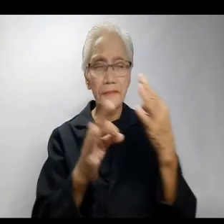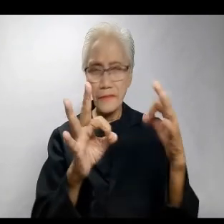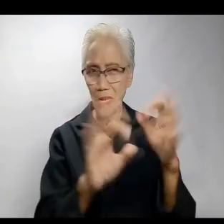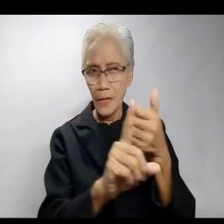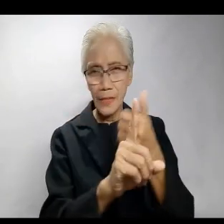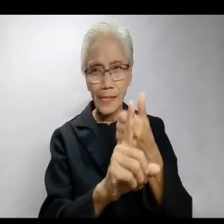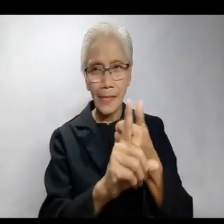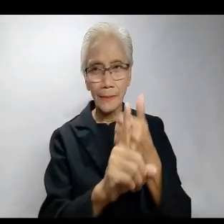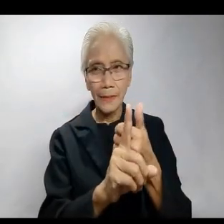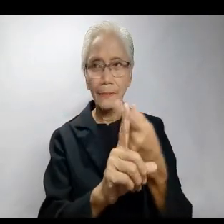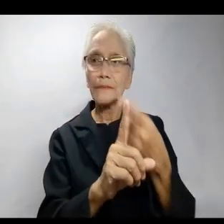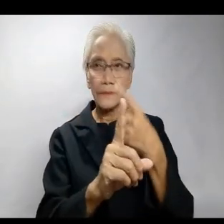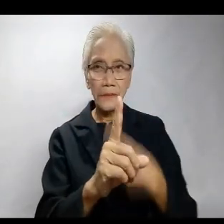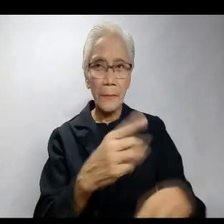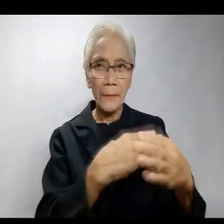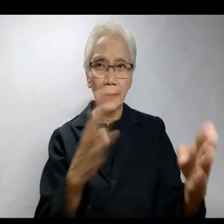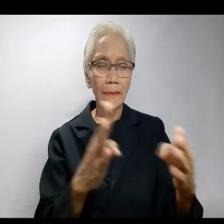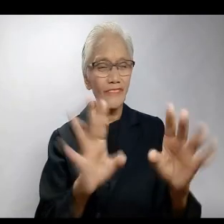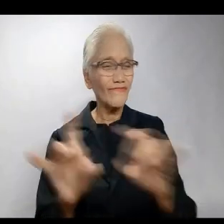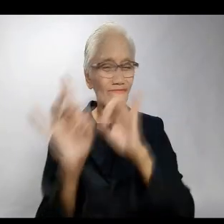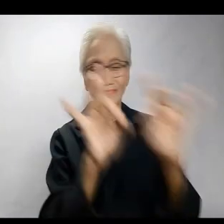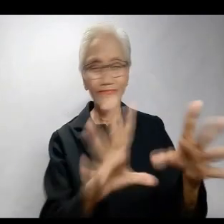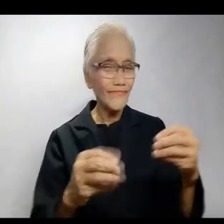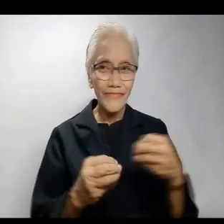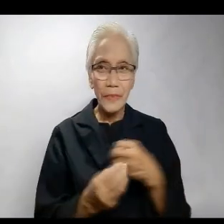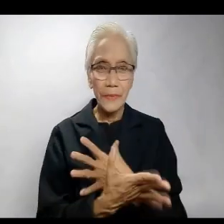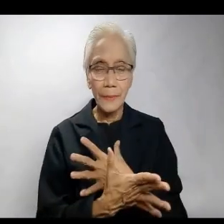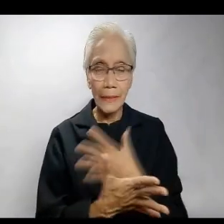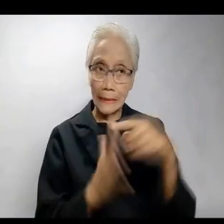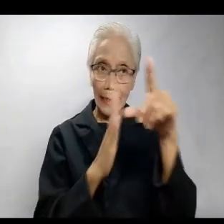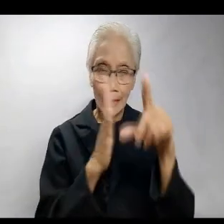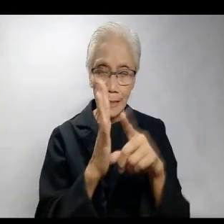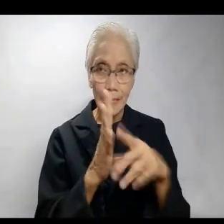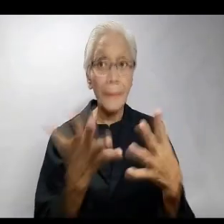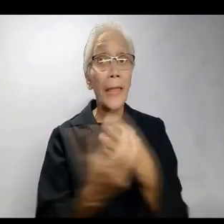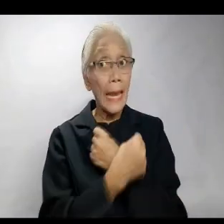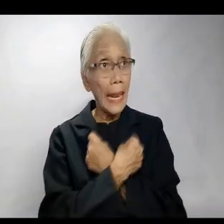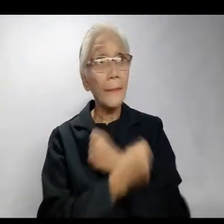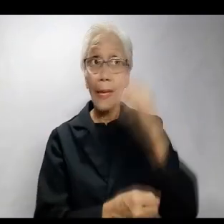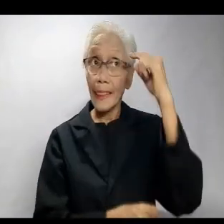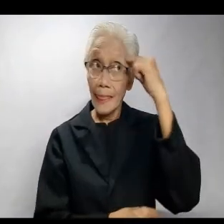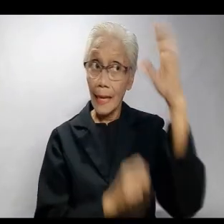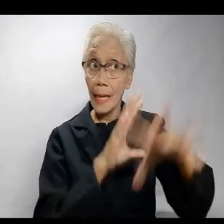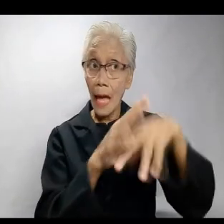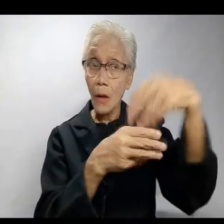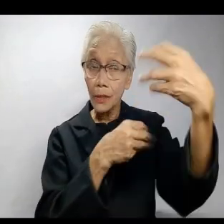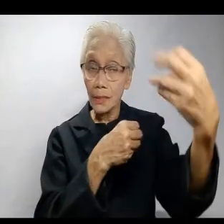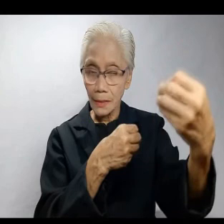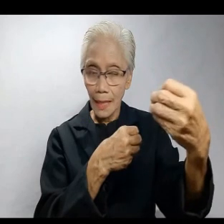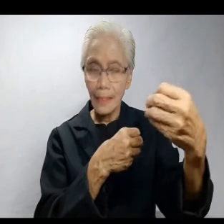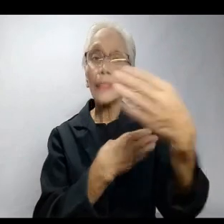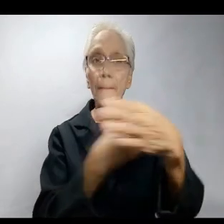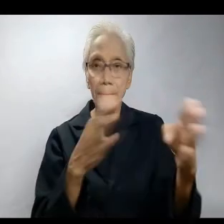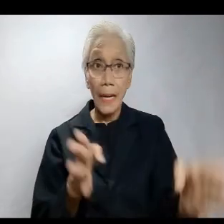Fourth, free yourself from the box of useless fears and unreasonable legalism. Love